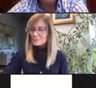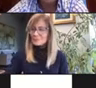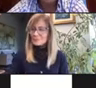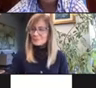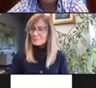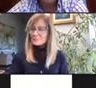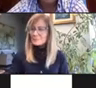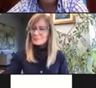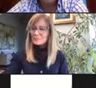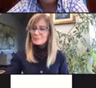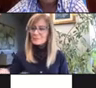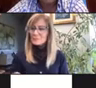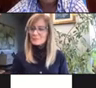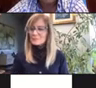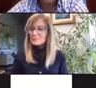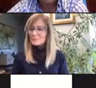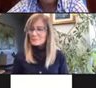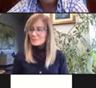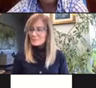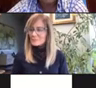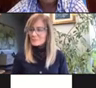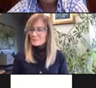More than any other city in the world.